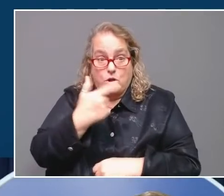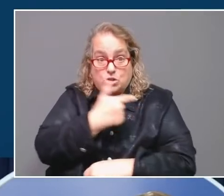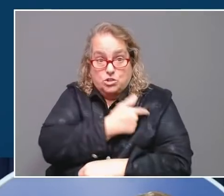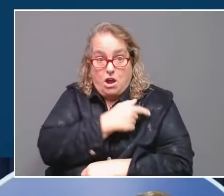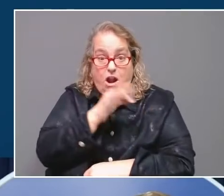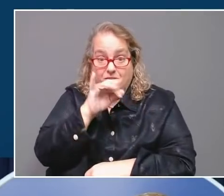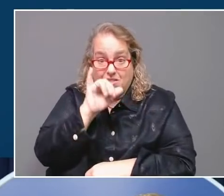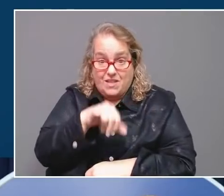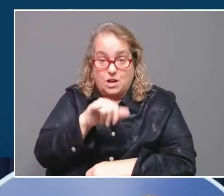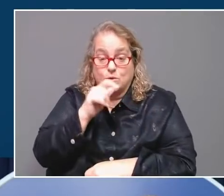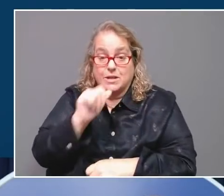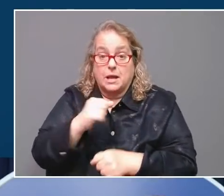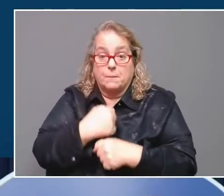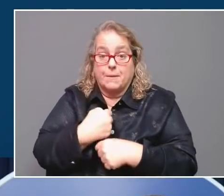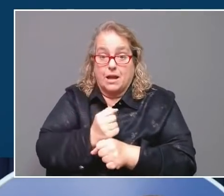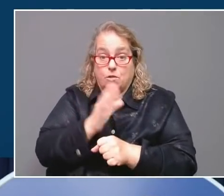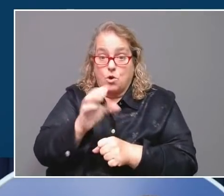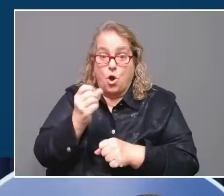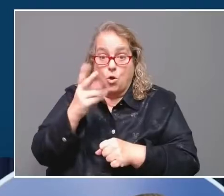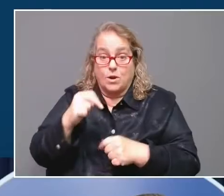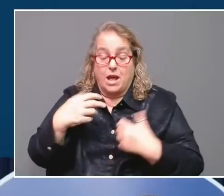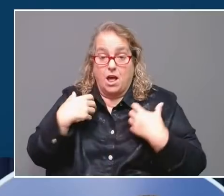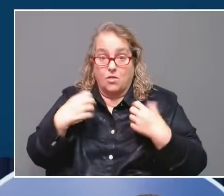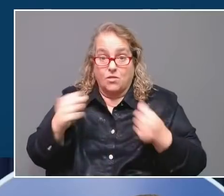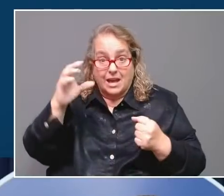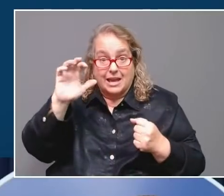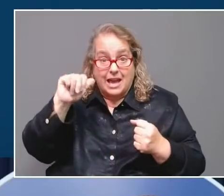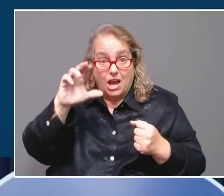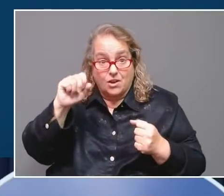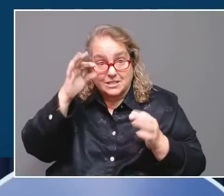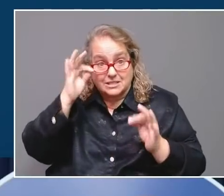their own healthcare decisions, 18 and up, 72%